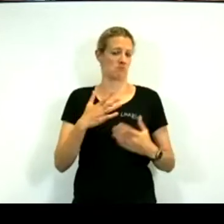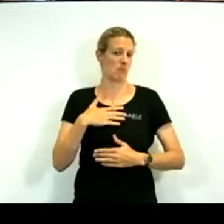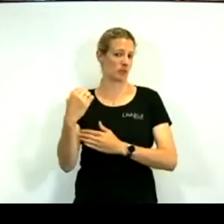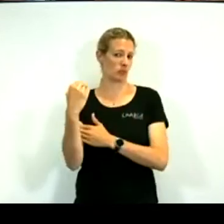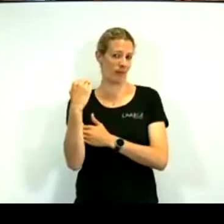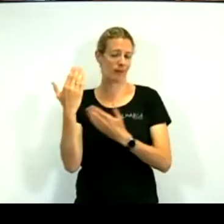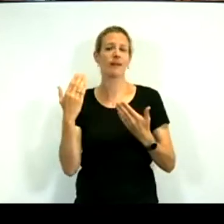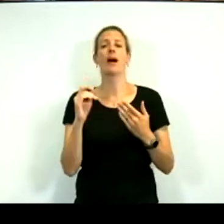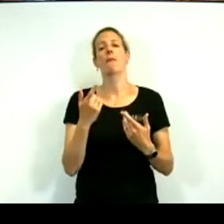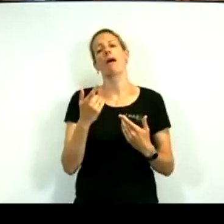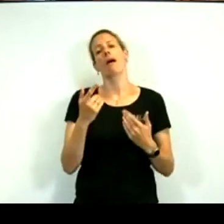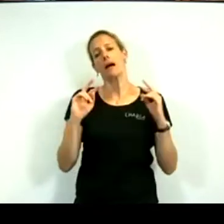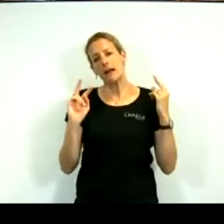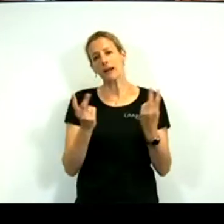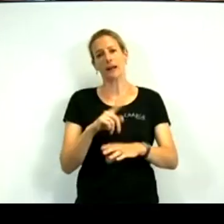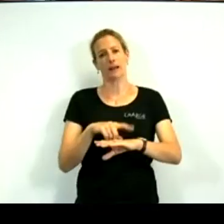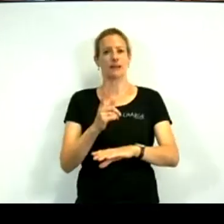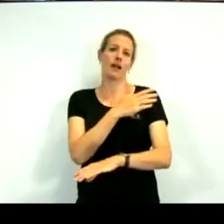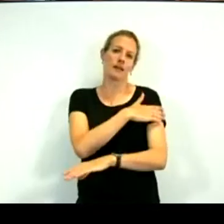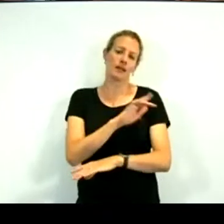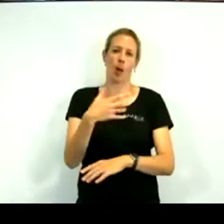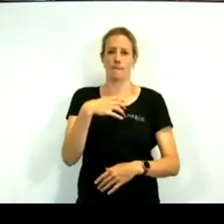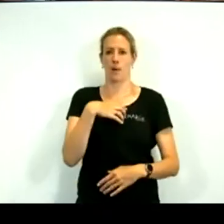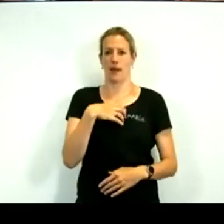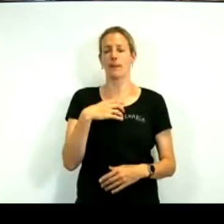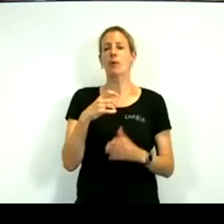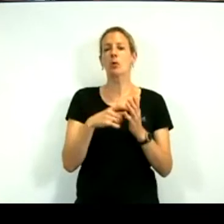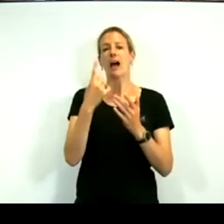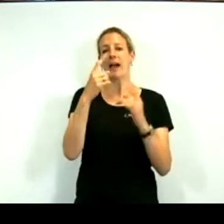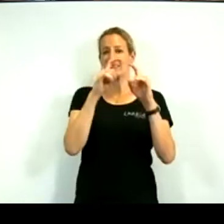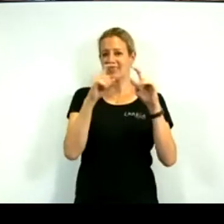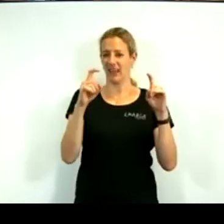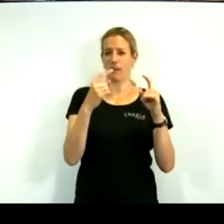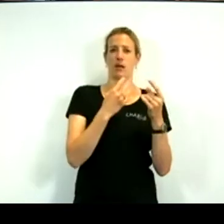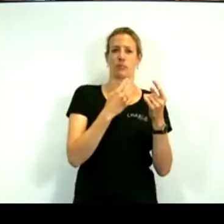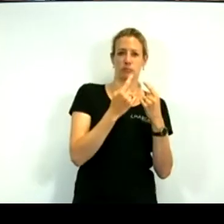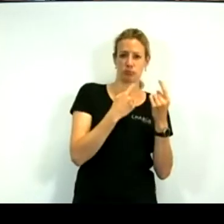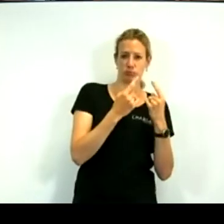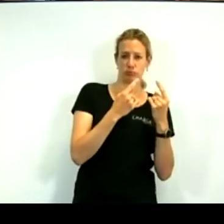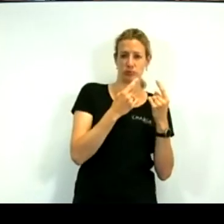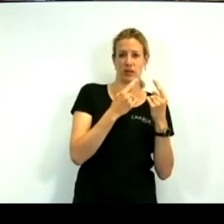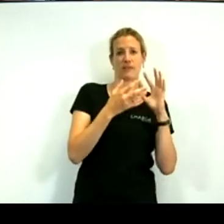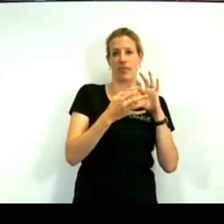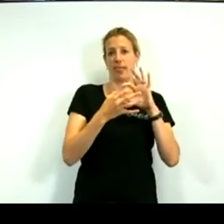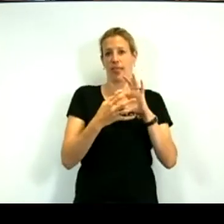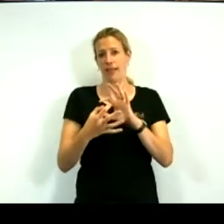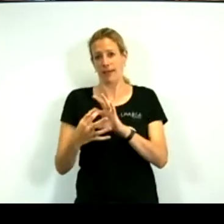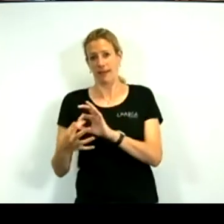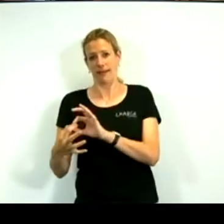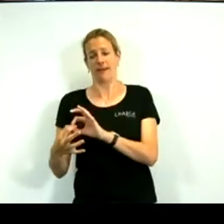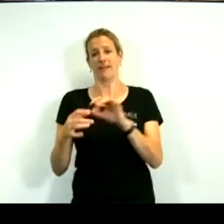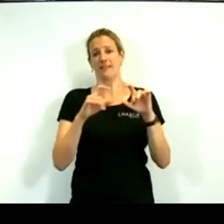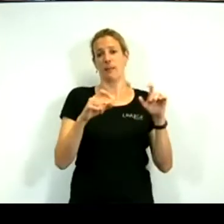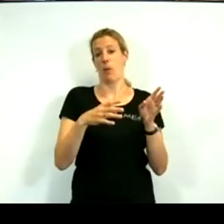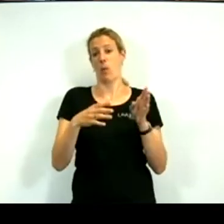I'm talking about one thing, I go on to something connected and then something else connected. And I'm going to begin with